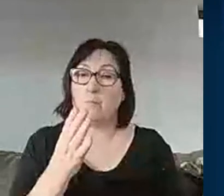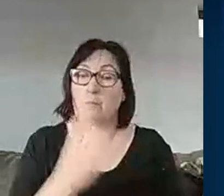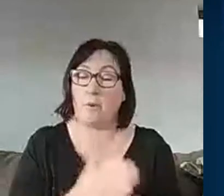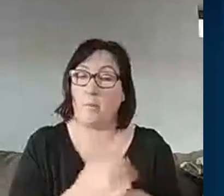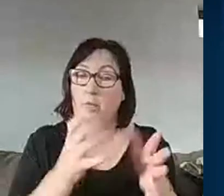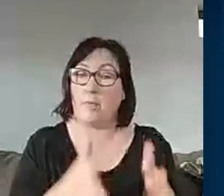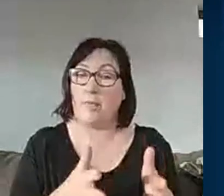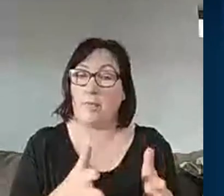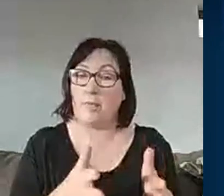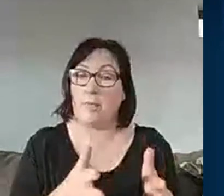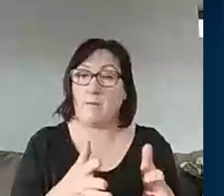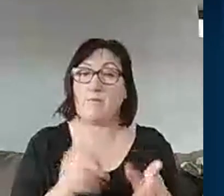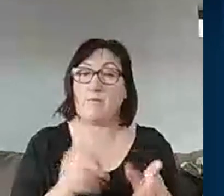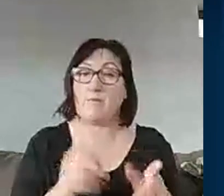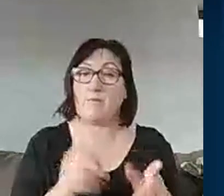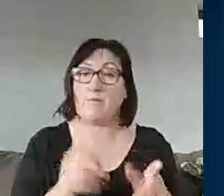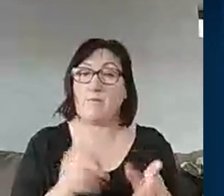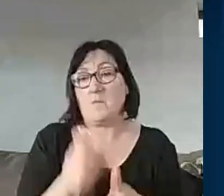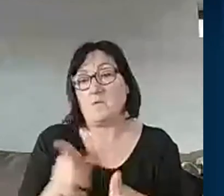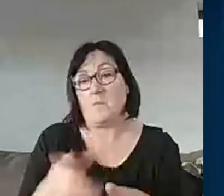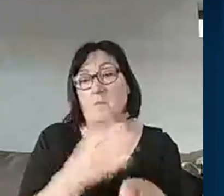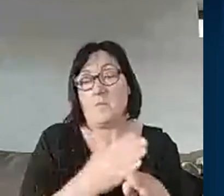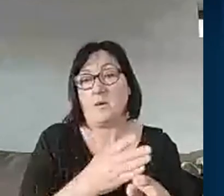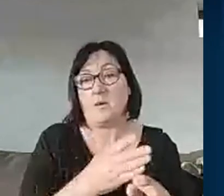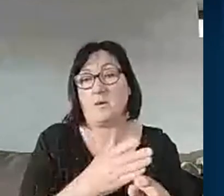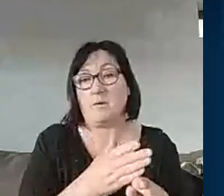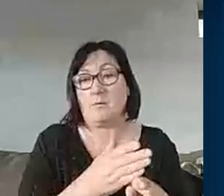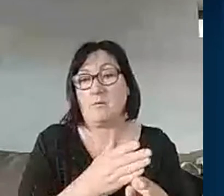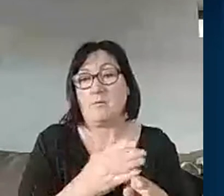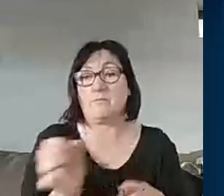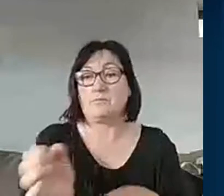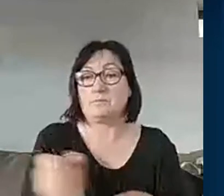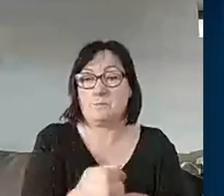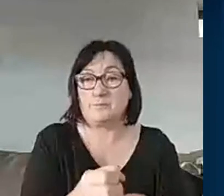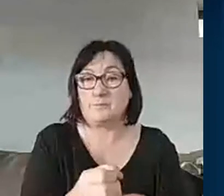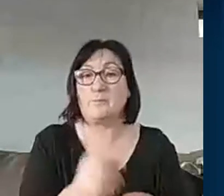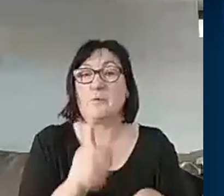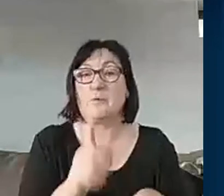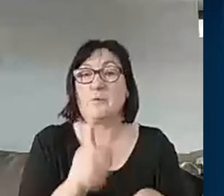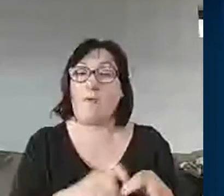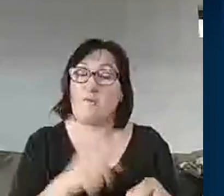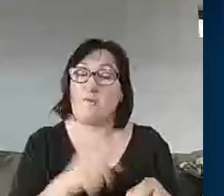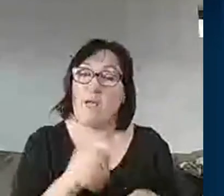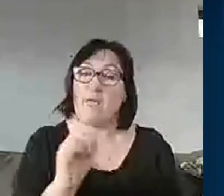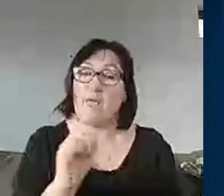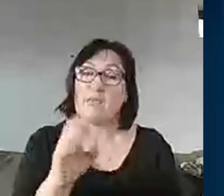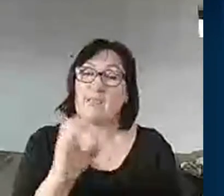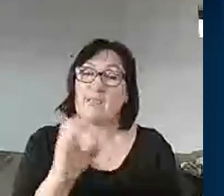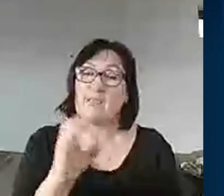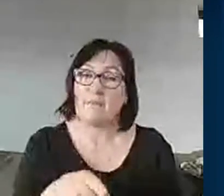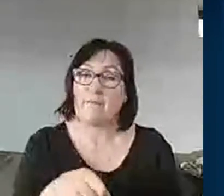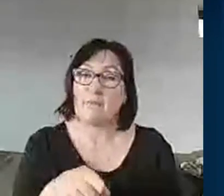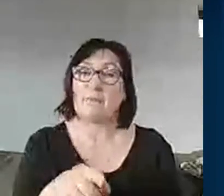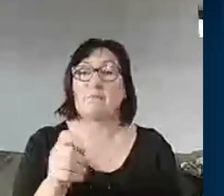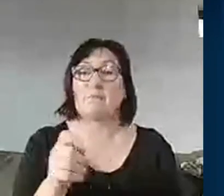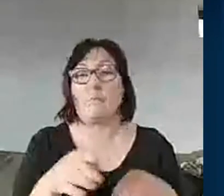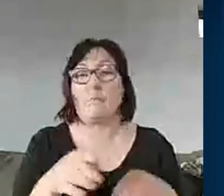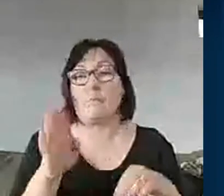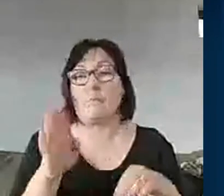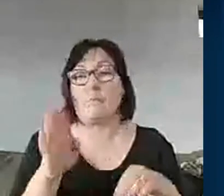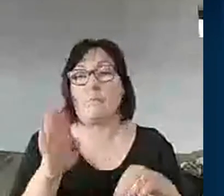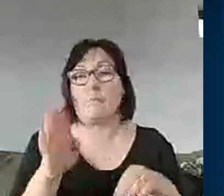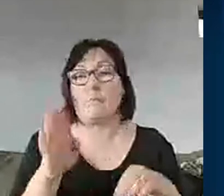employee in order to employ an employee who qualifies for the incentive. So in that case, a penalty of 30,000 rands